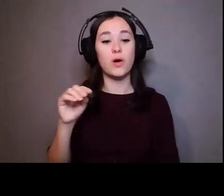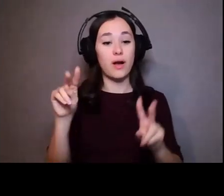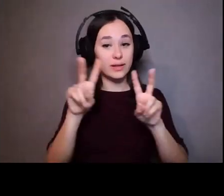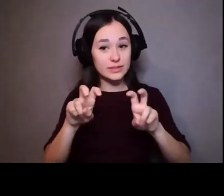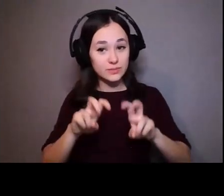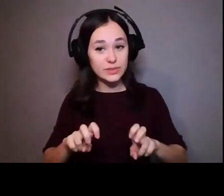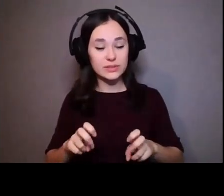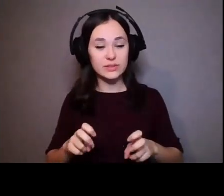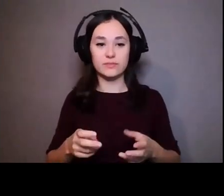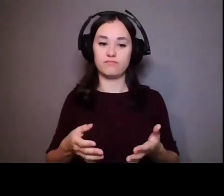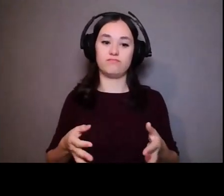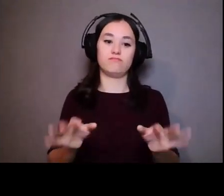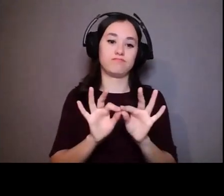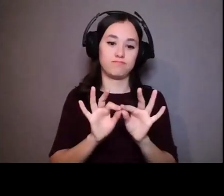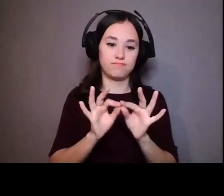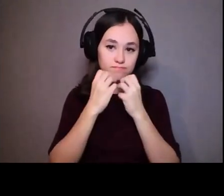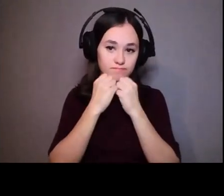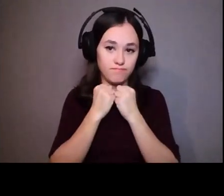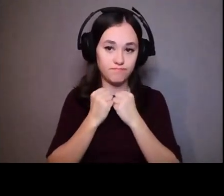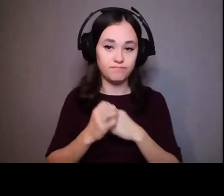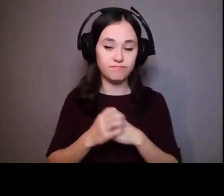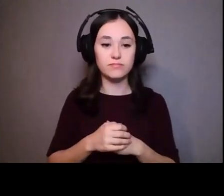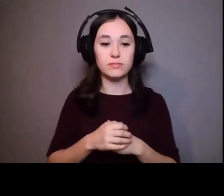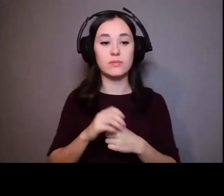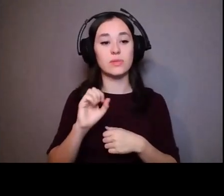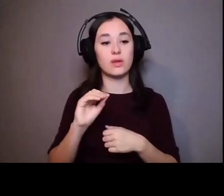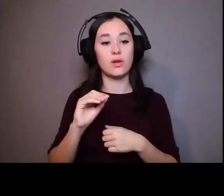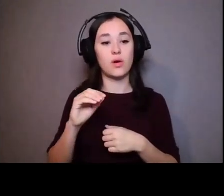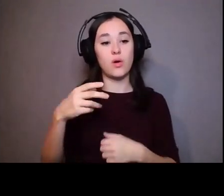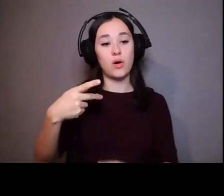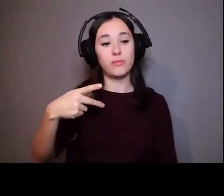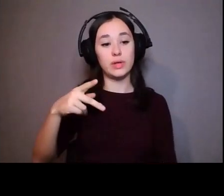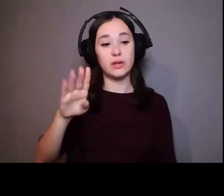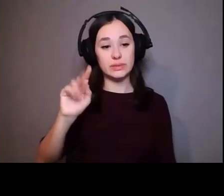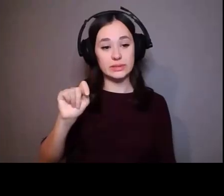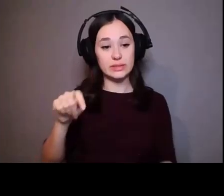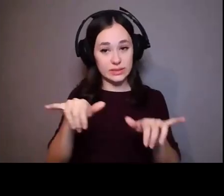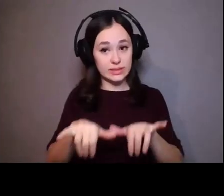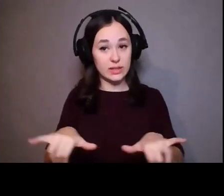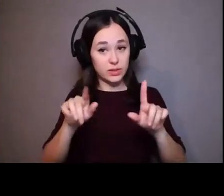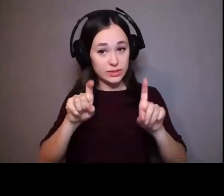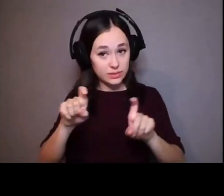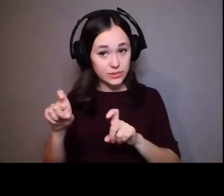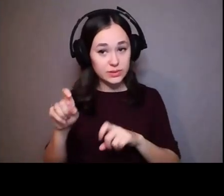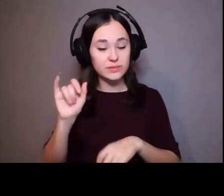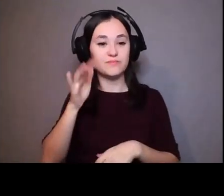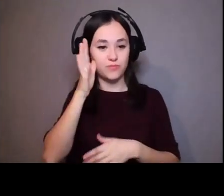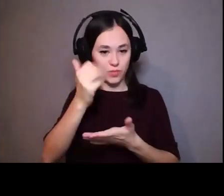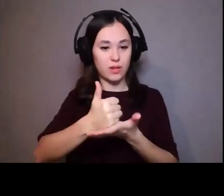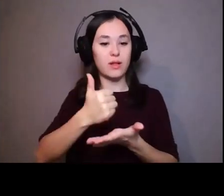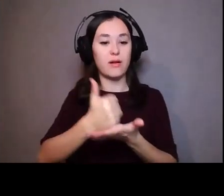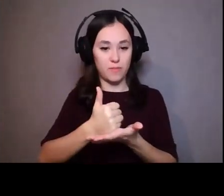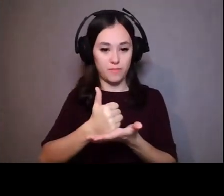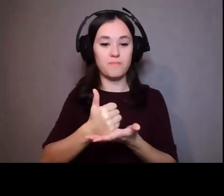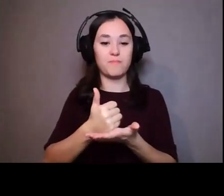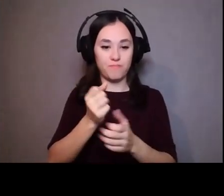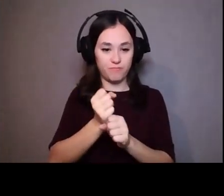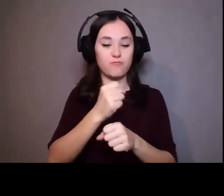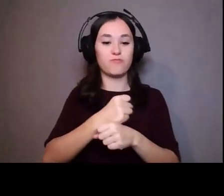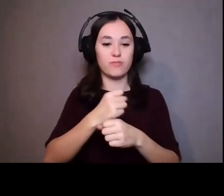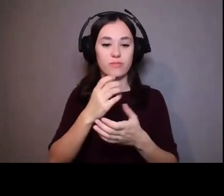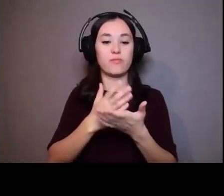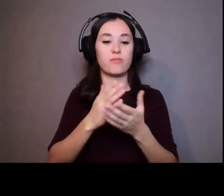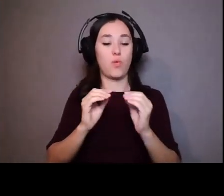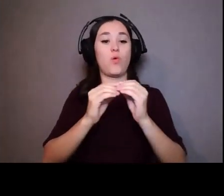and interventions. And so this would be an effort to try to create more standardization in that area. And then our final is